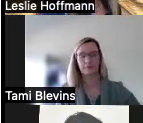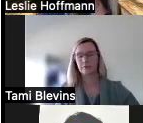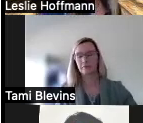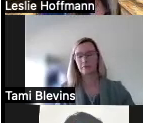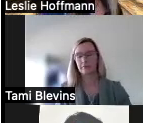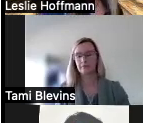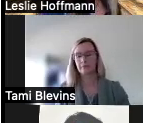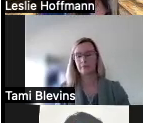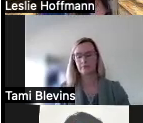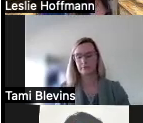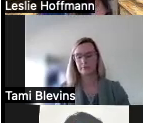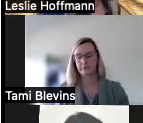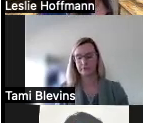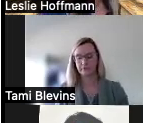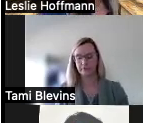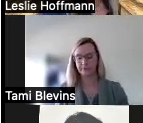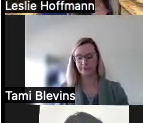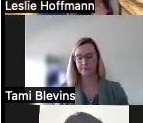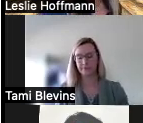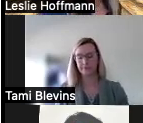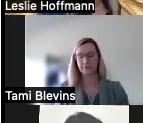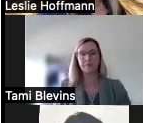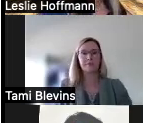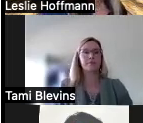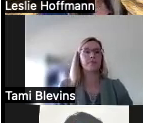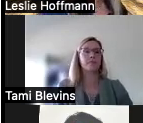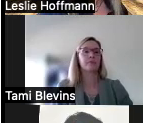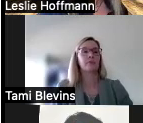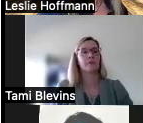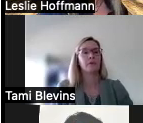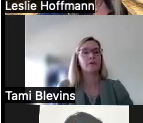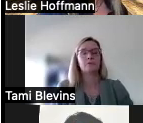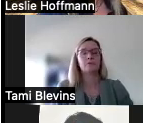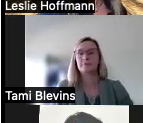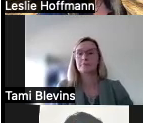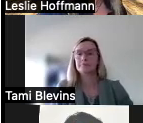pilot of a paramedicine or paramedical and emergency